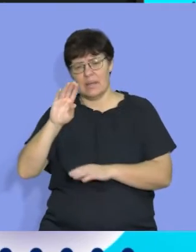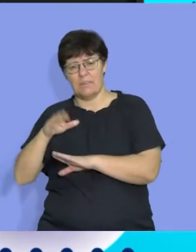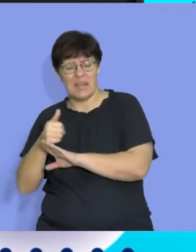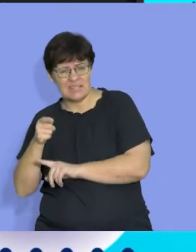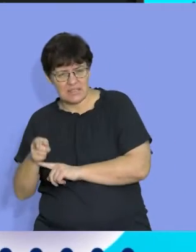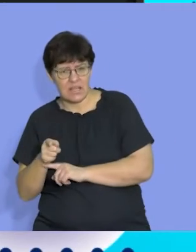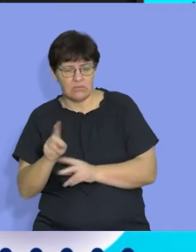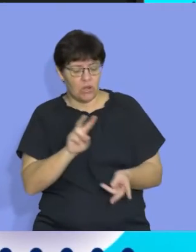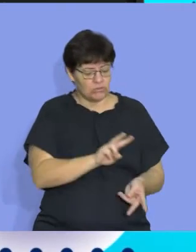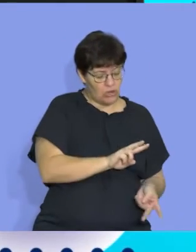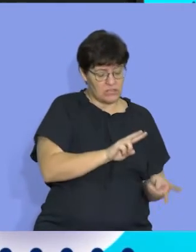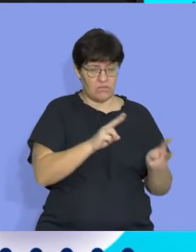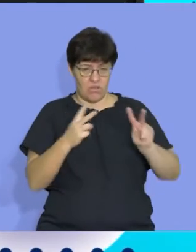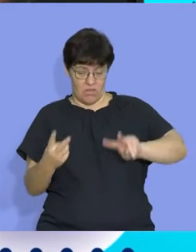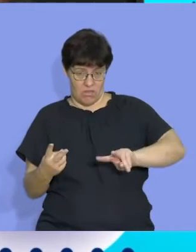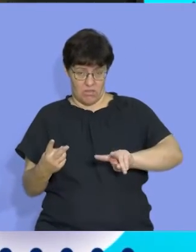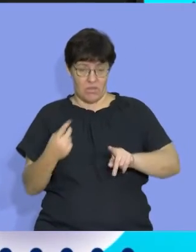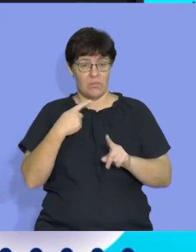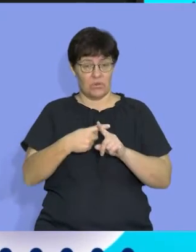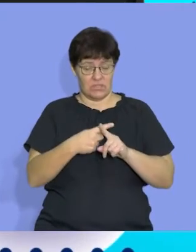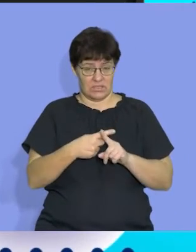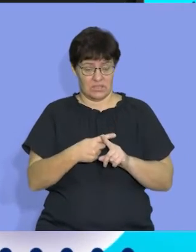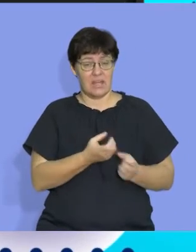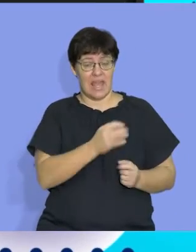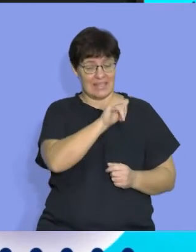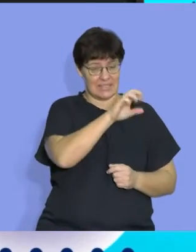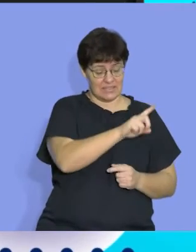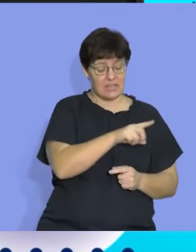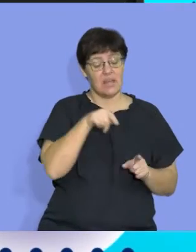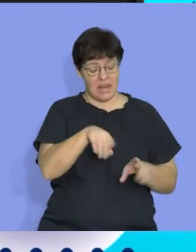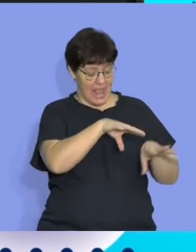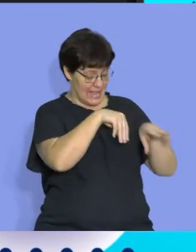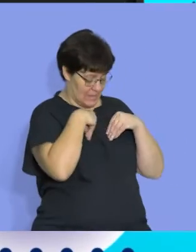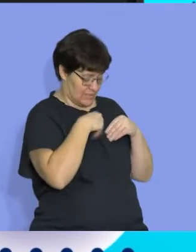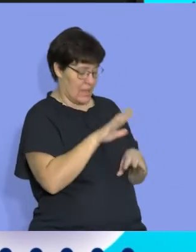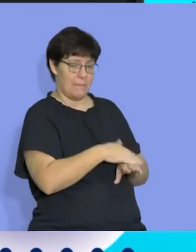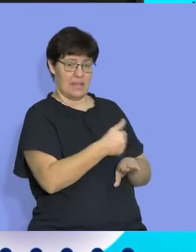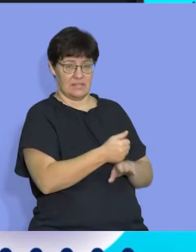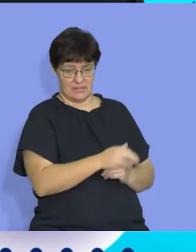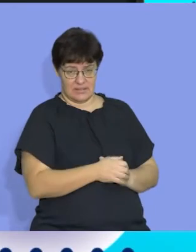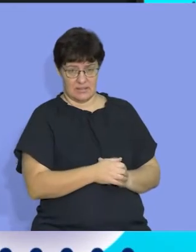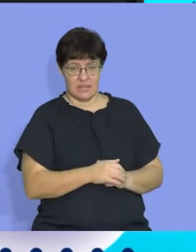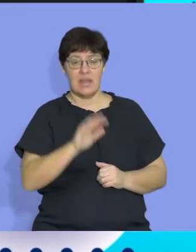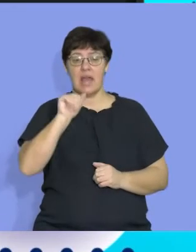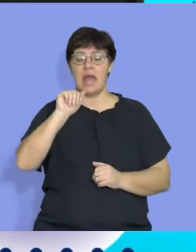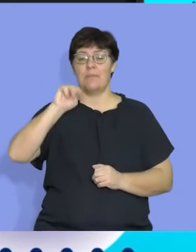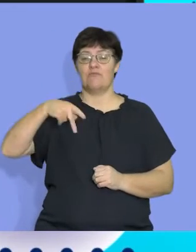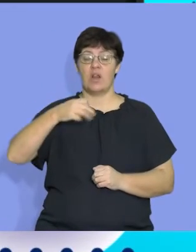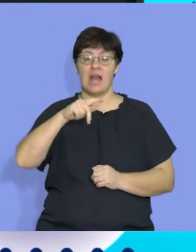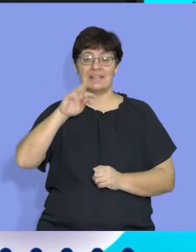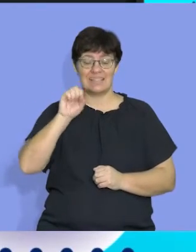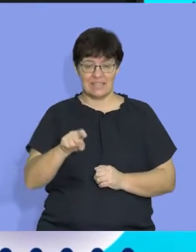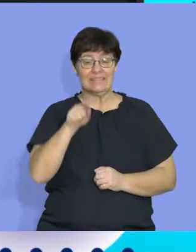of protons, there is a proton donor, which is an acid. There's a proton acceptor, which is a base. So an ampholyte is typically